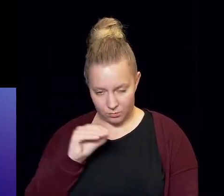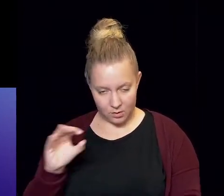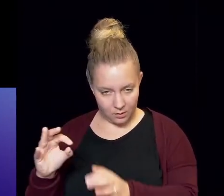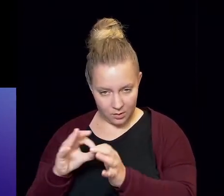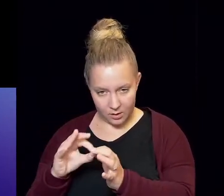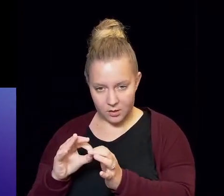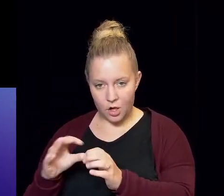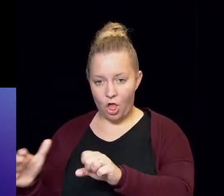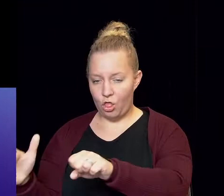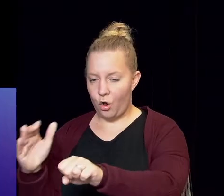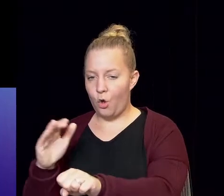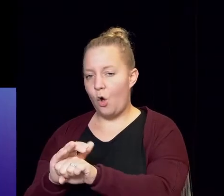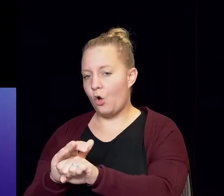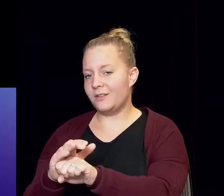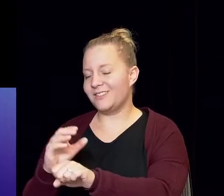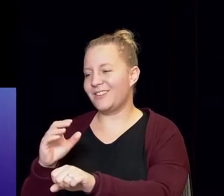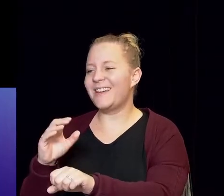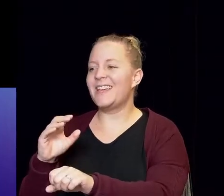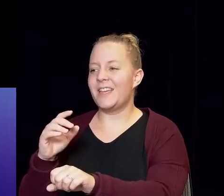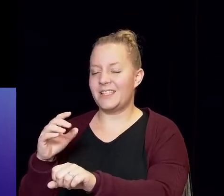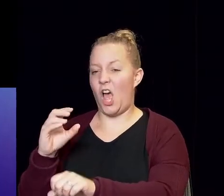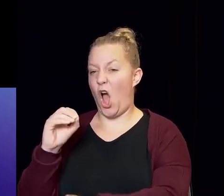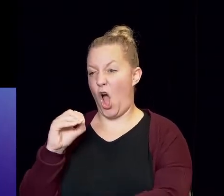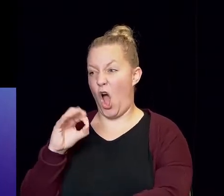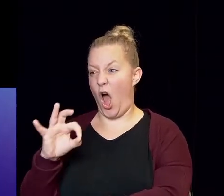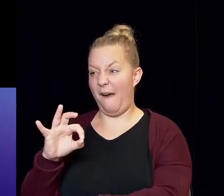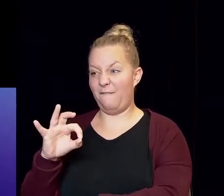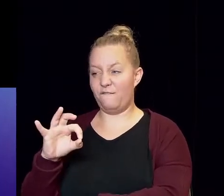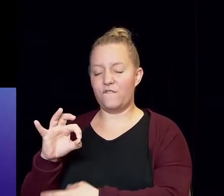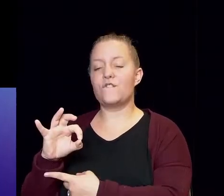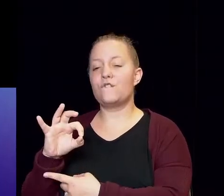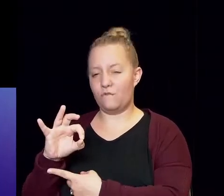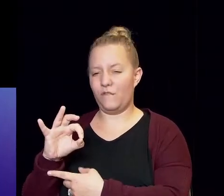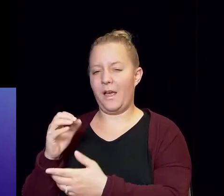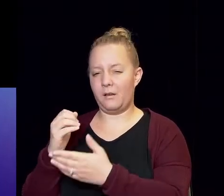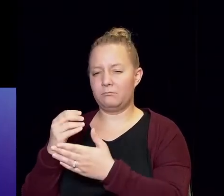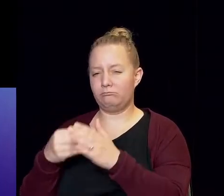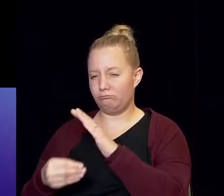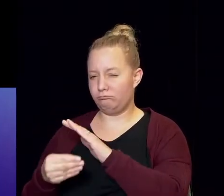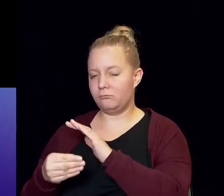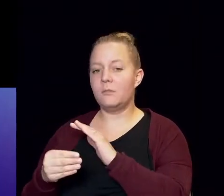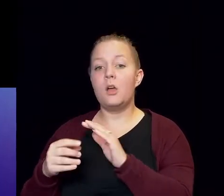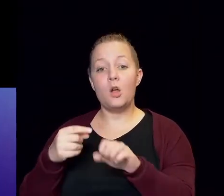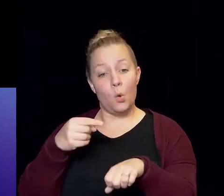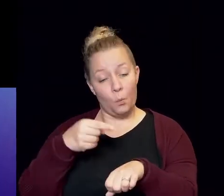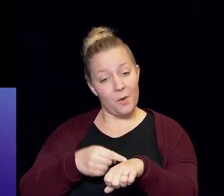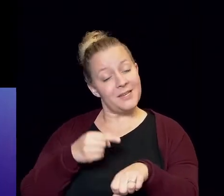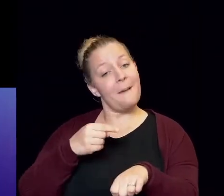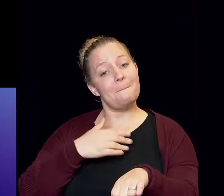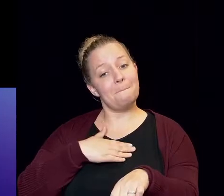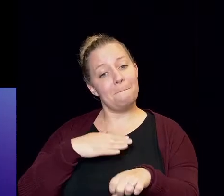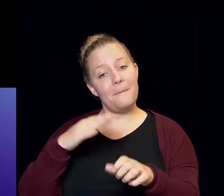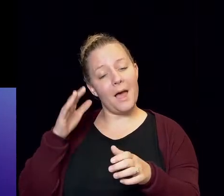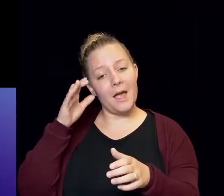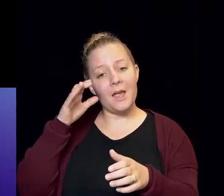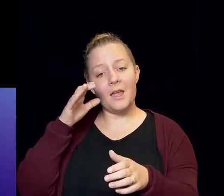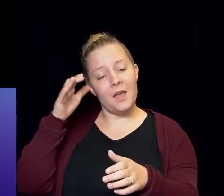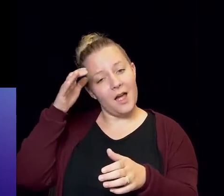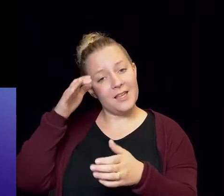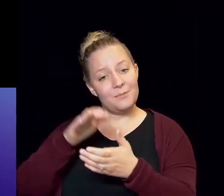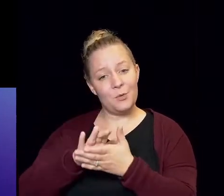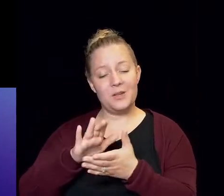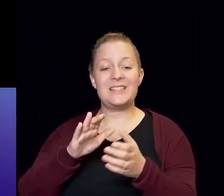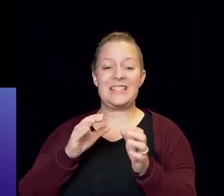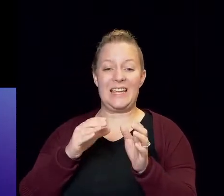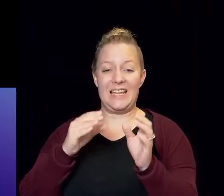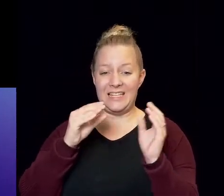the whole is what it's taken out of. That will help you remember there. One time my husband was teaching this for me and he made up a silly picture that